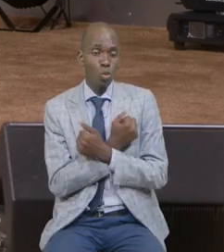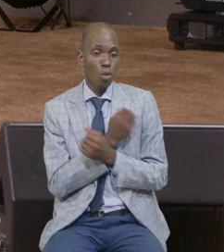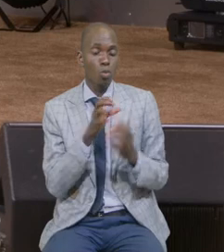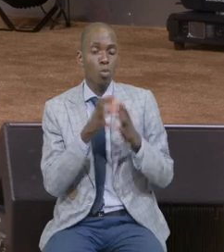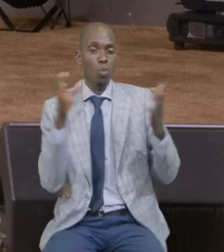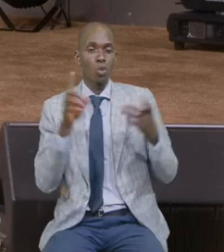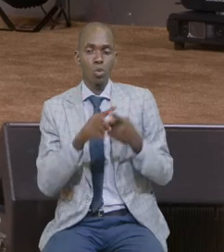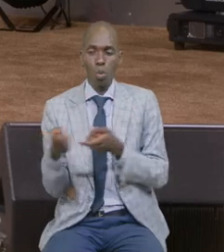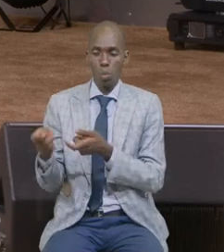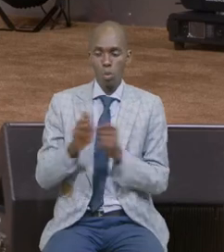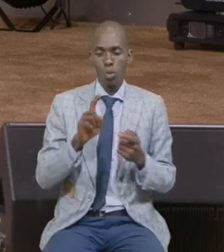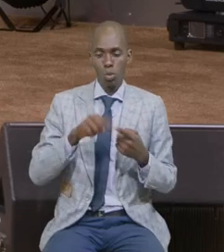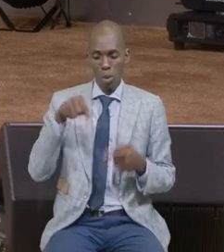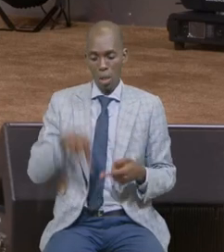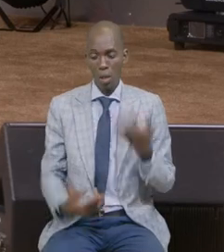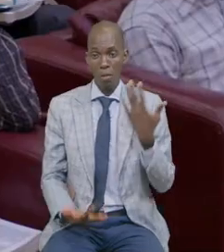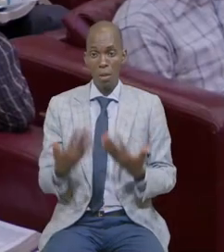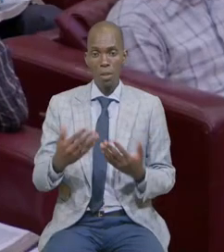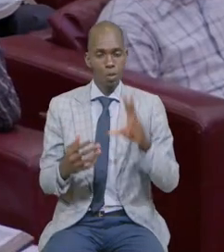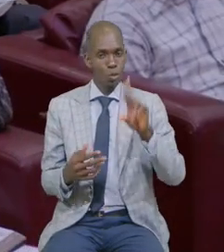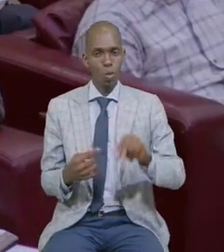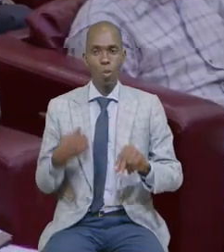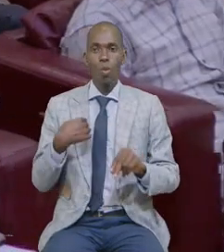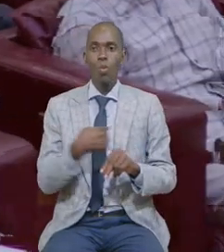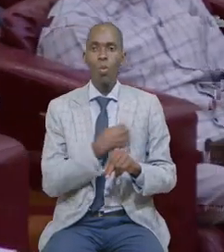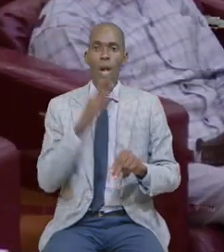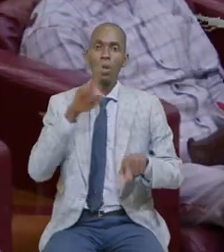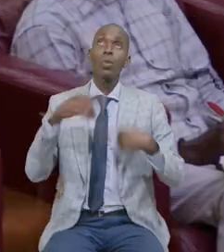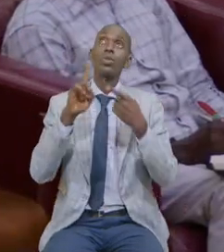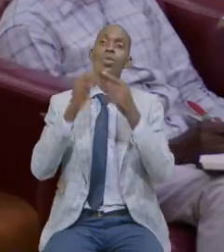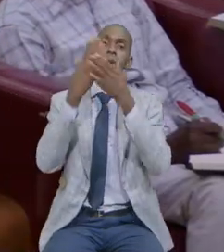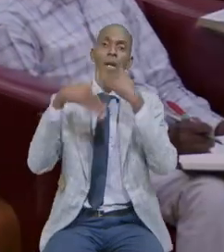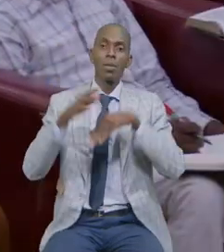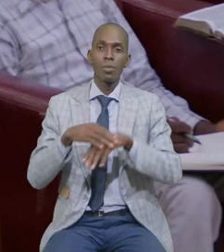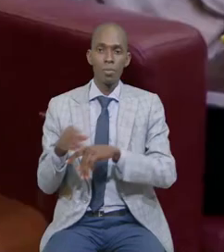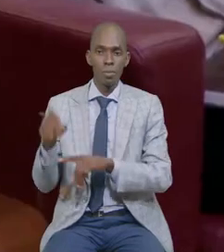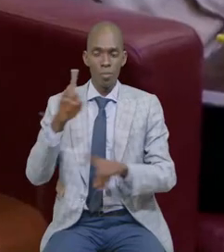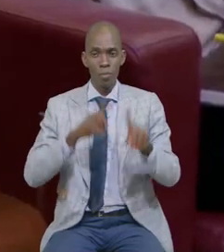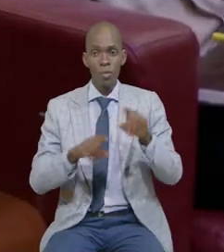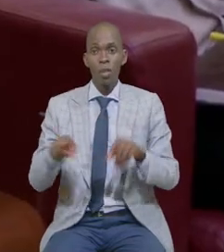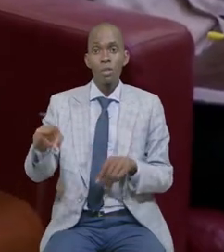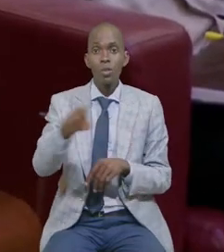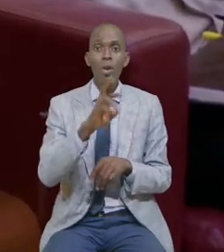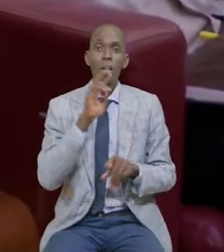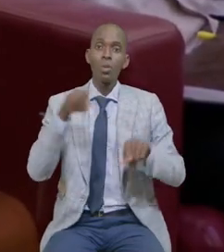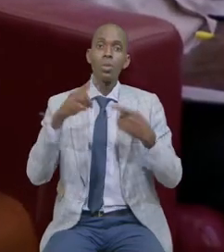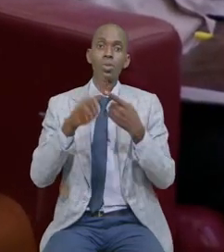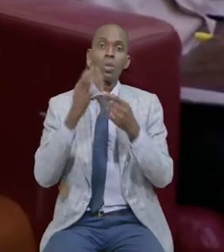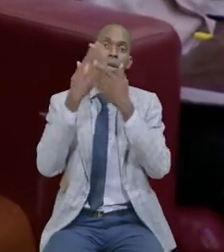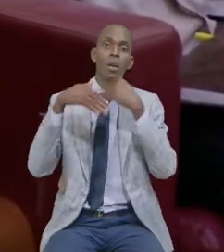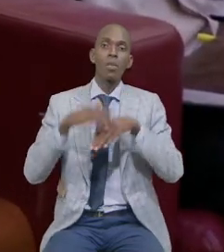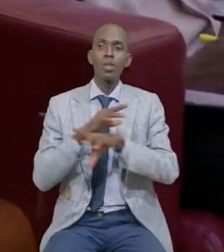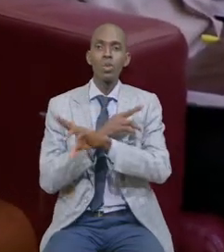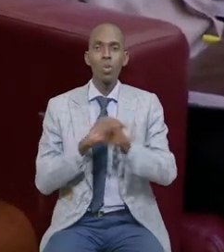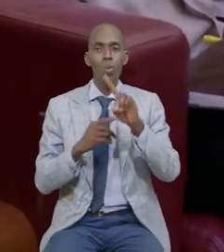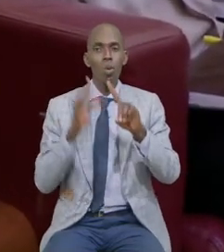to hell. We're going to heaven. You are going to heaven. And nobody will take heaven